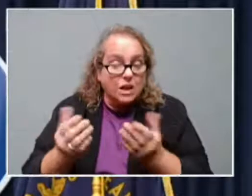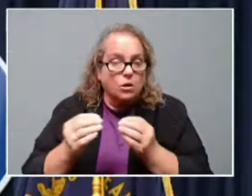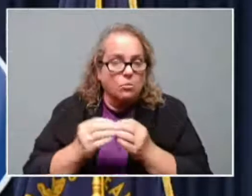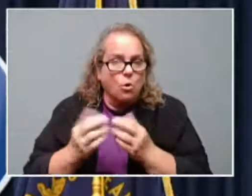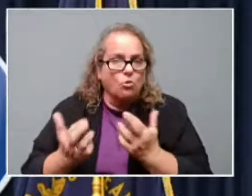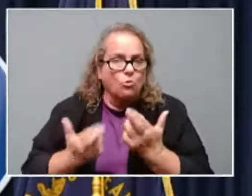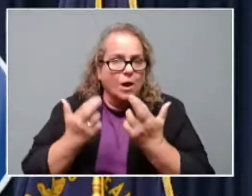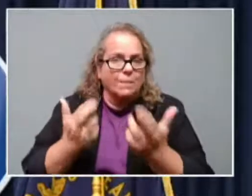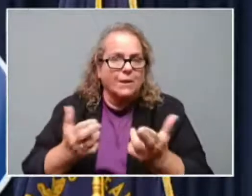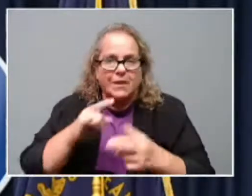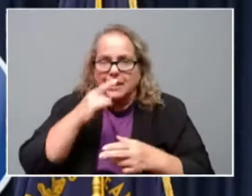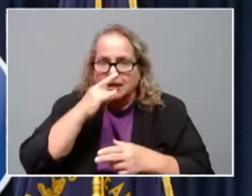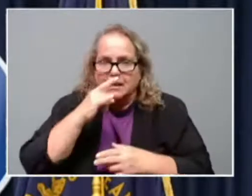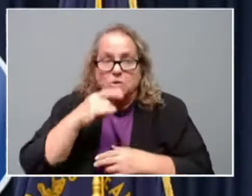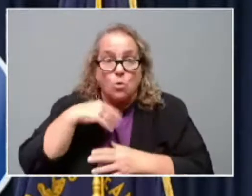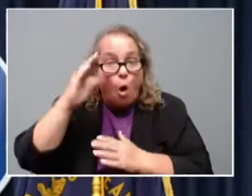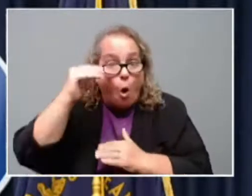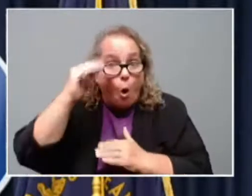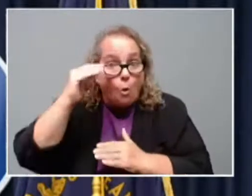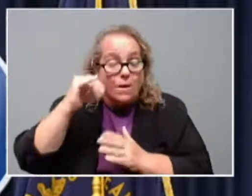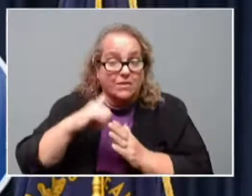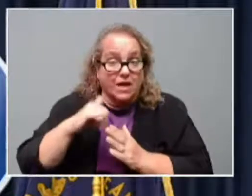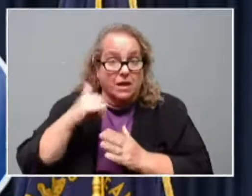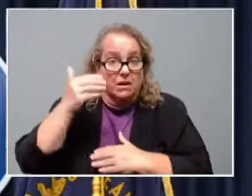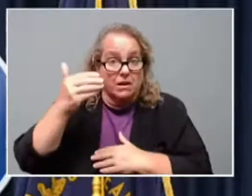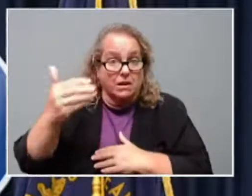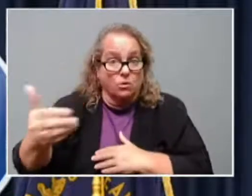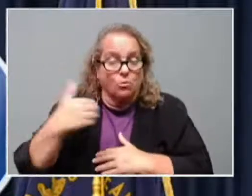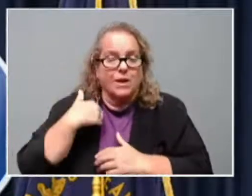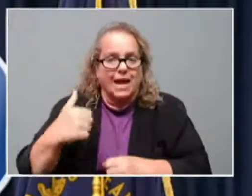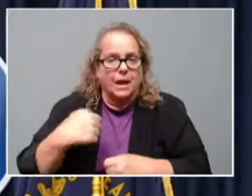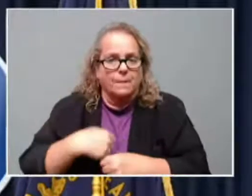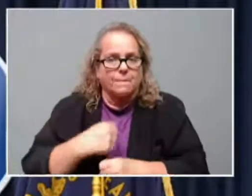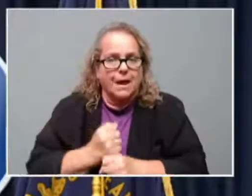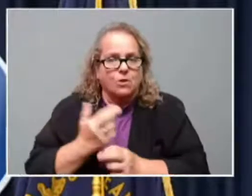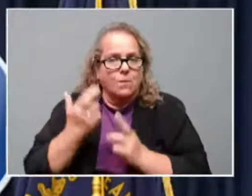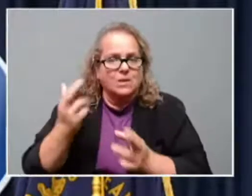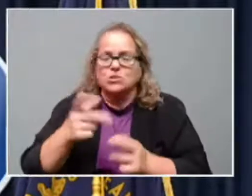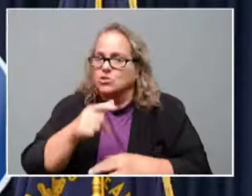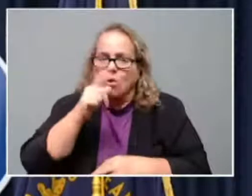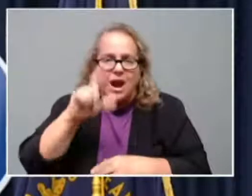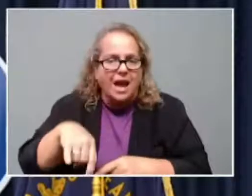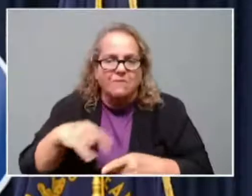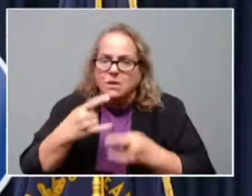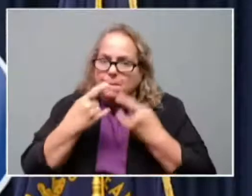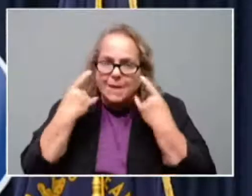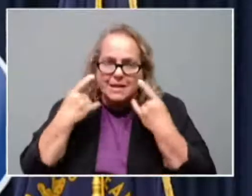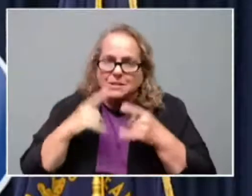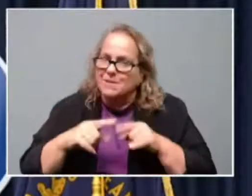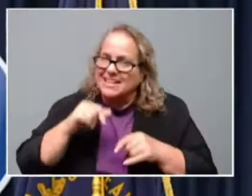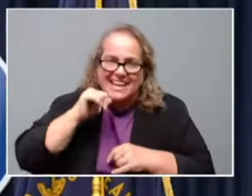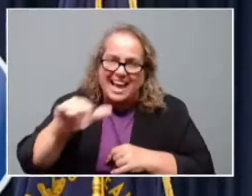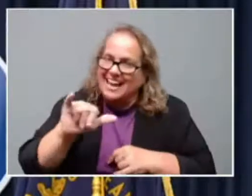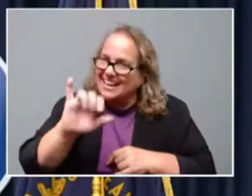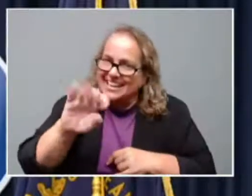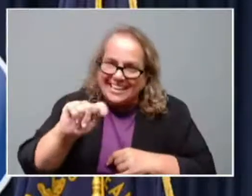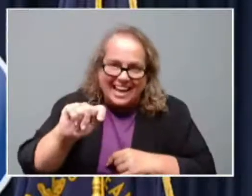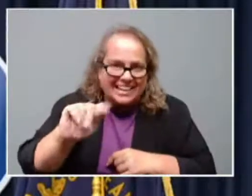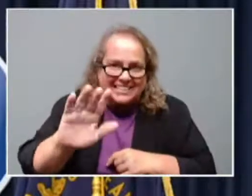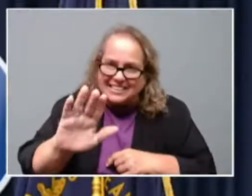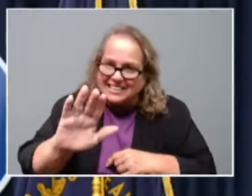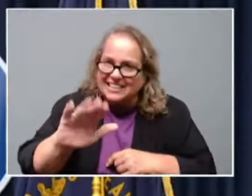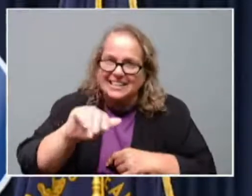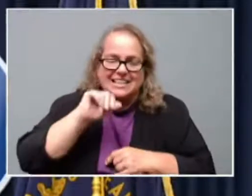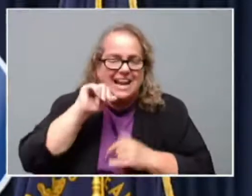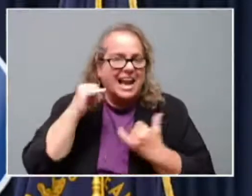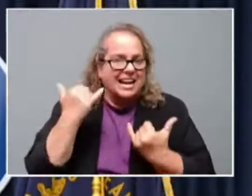no longer need to mask, but it's not yet. It's not now. We ought to stick with this, especially in schools, for at